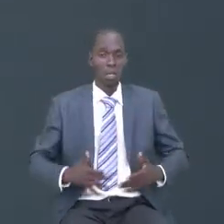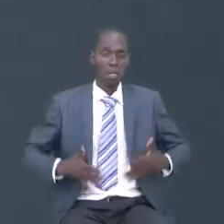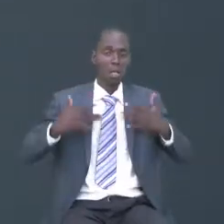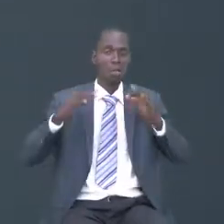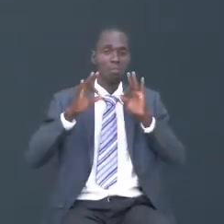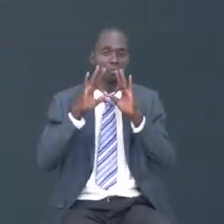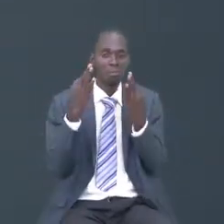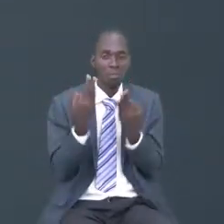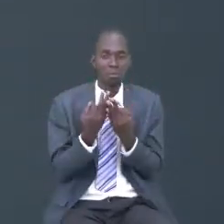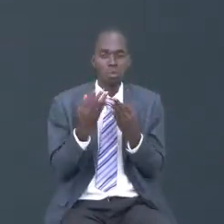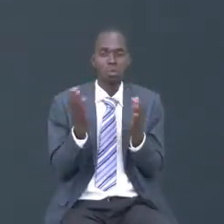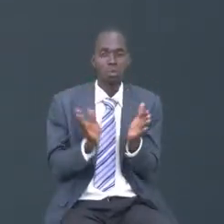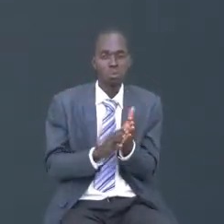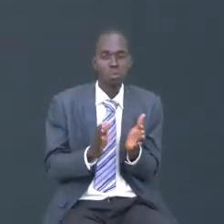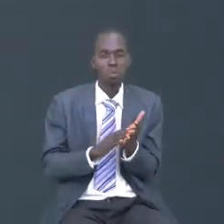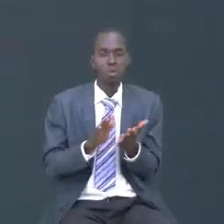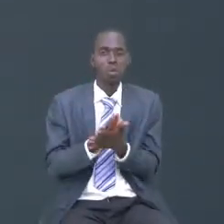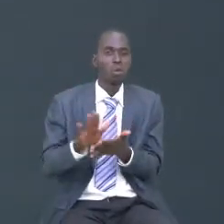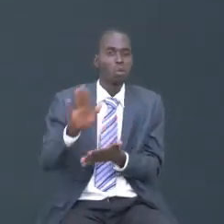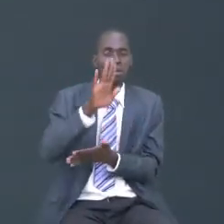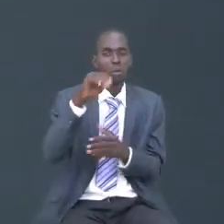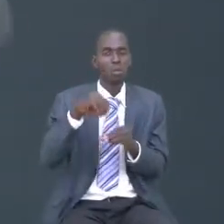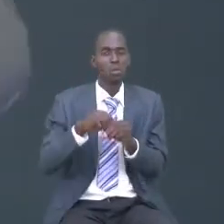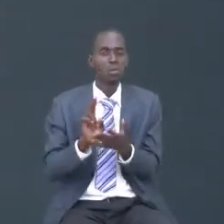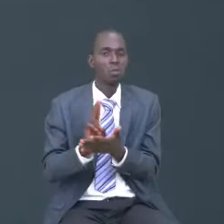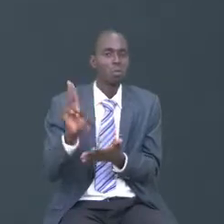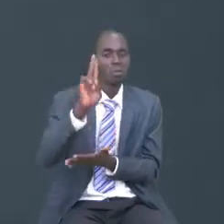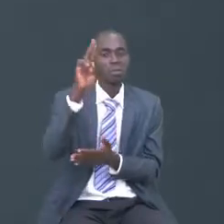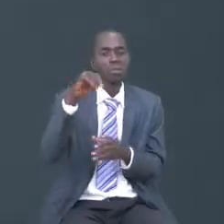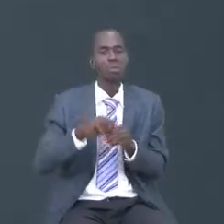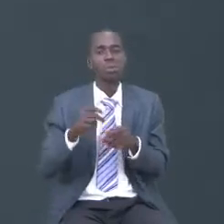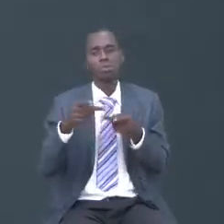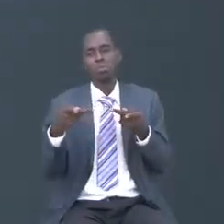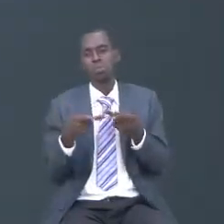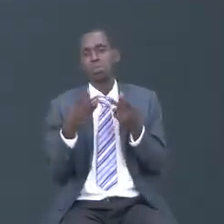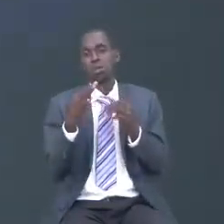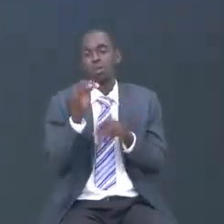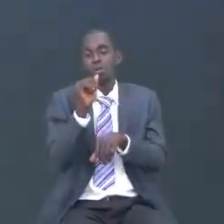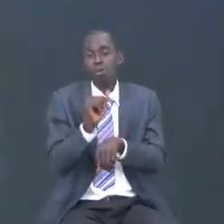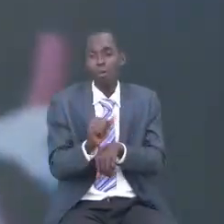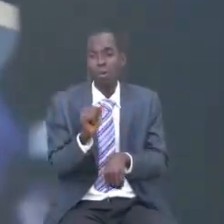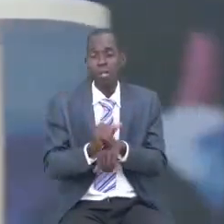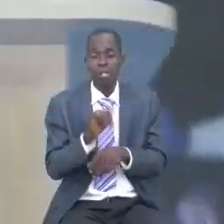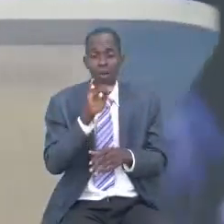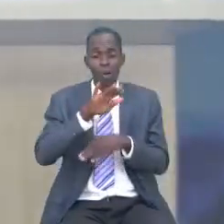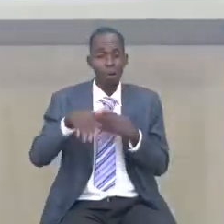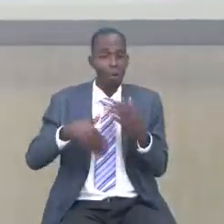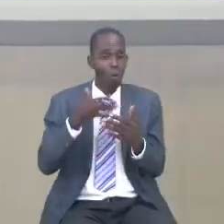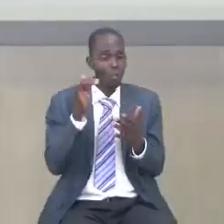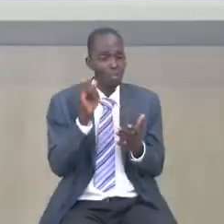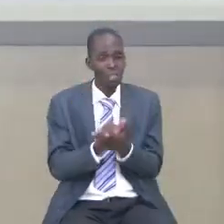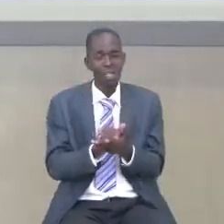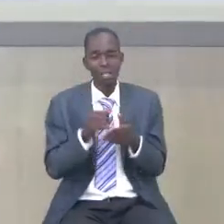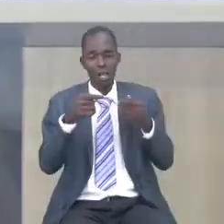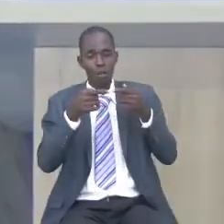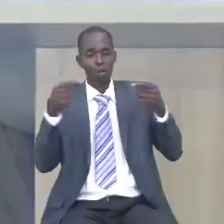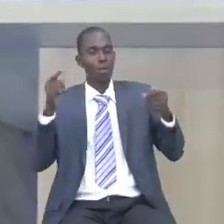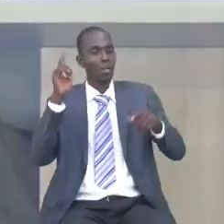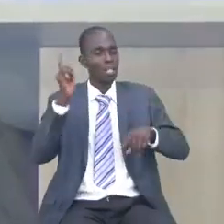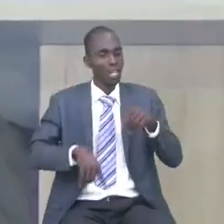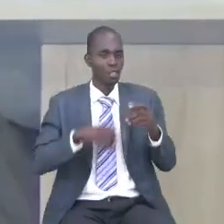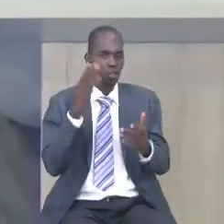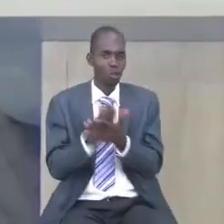your school, in your college, in your university, in your place of work, that opposition will not stop you.